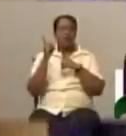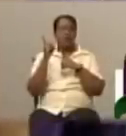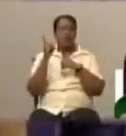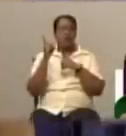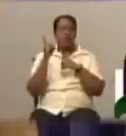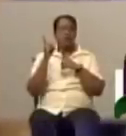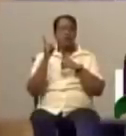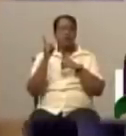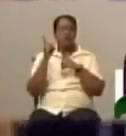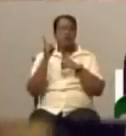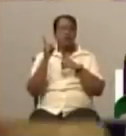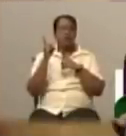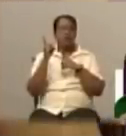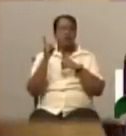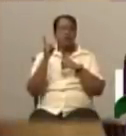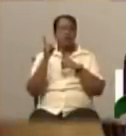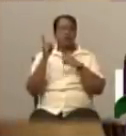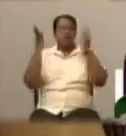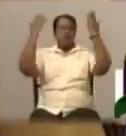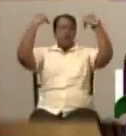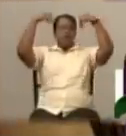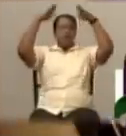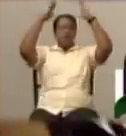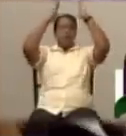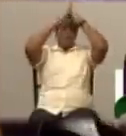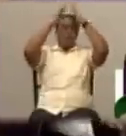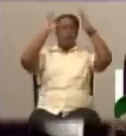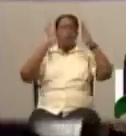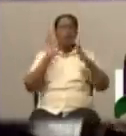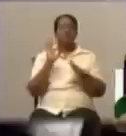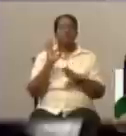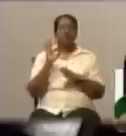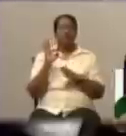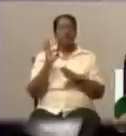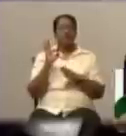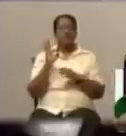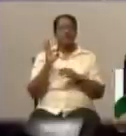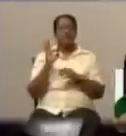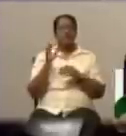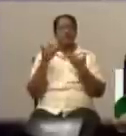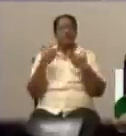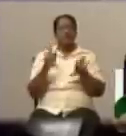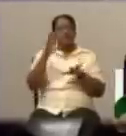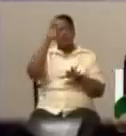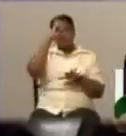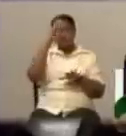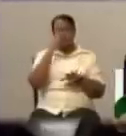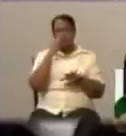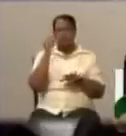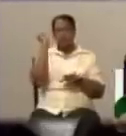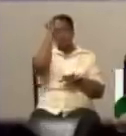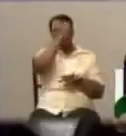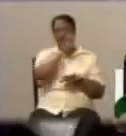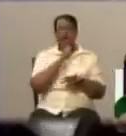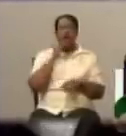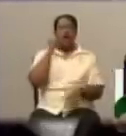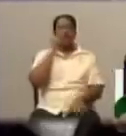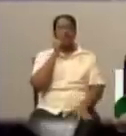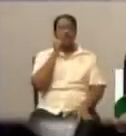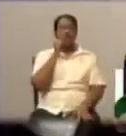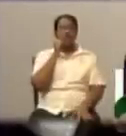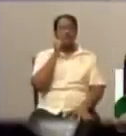special love, because he's concluding his trip in Africa. No, today he's in Bangui, in